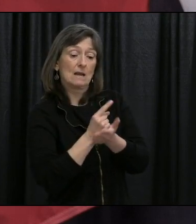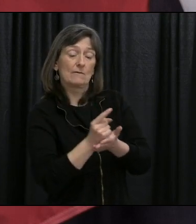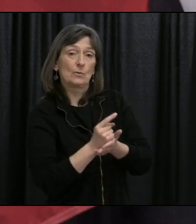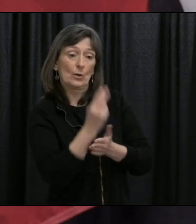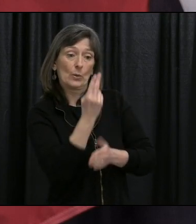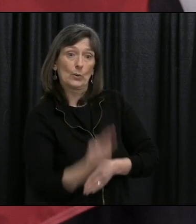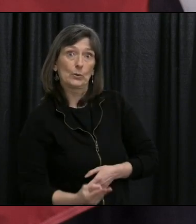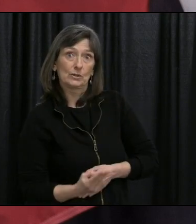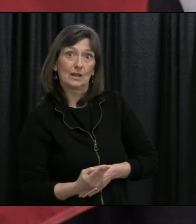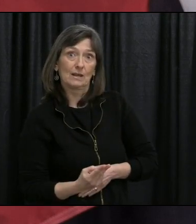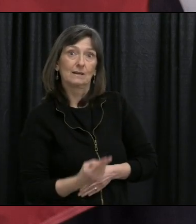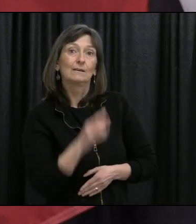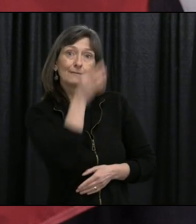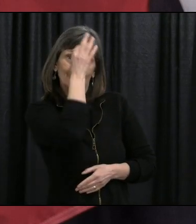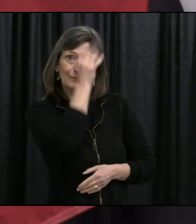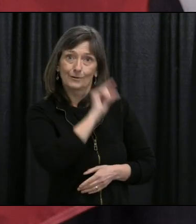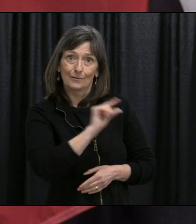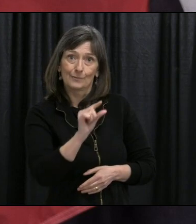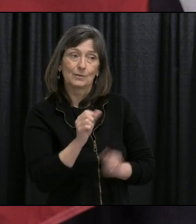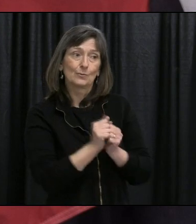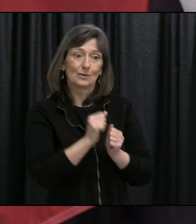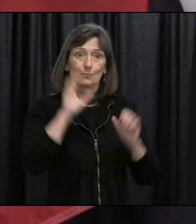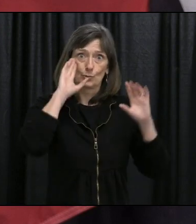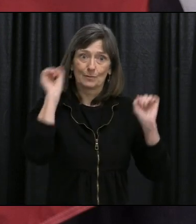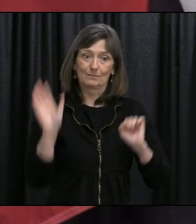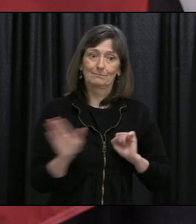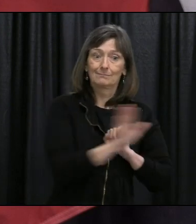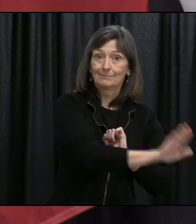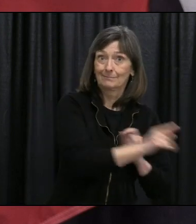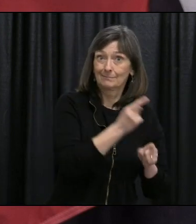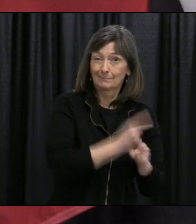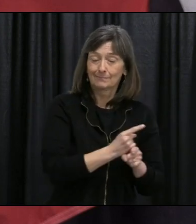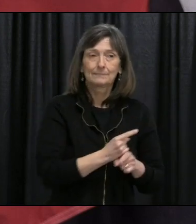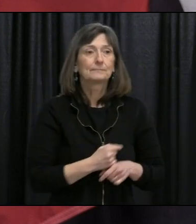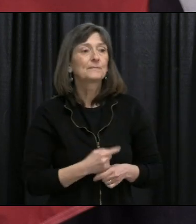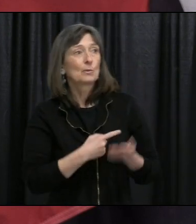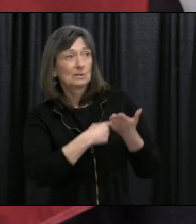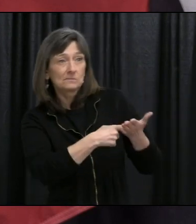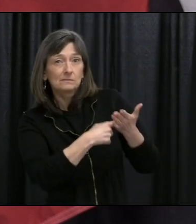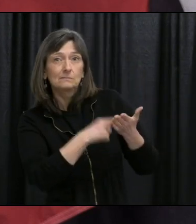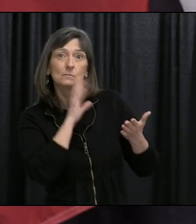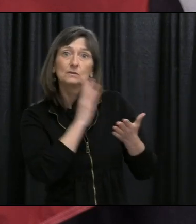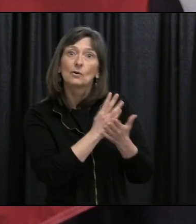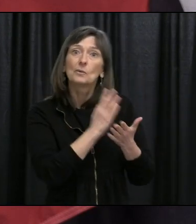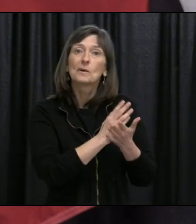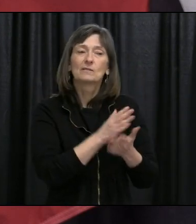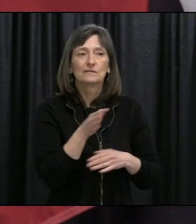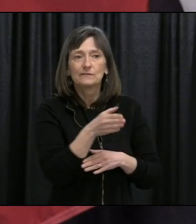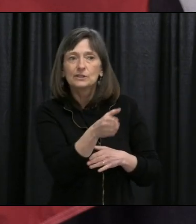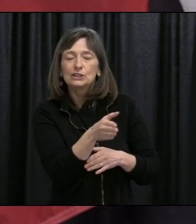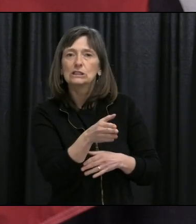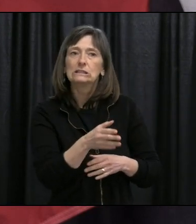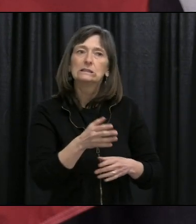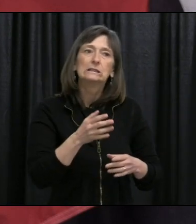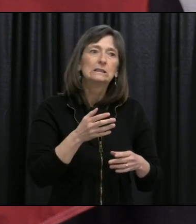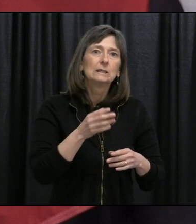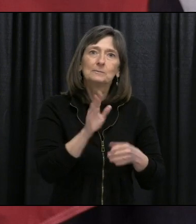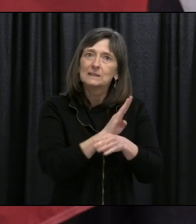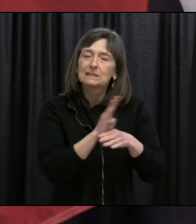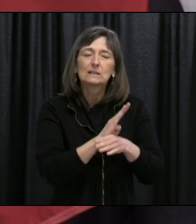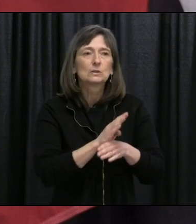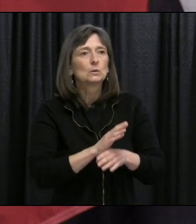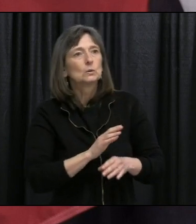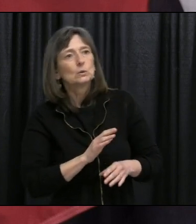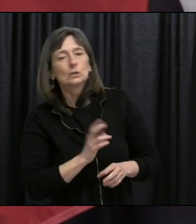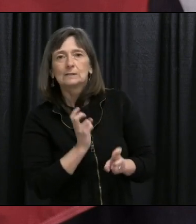Newfoundlanders and Labradorians. This includes conversations around the province's fishing industry. Our concerns have been heard by the